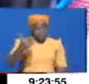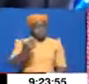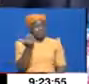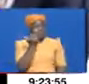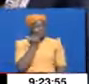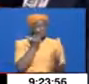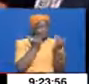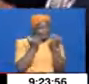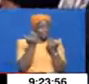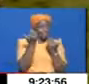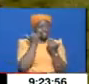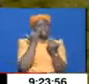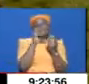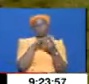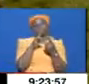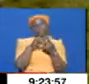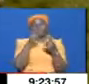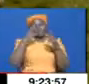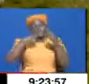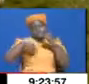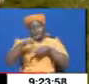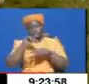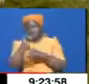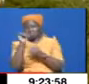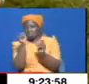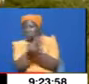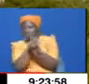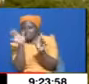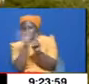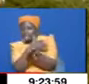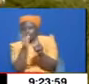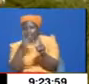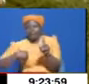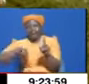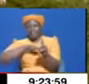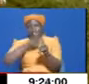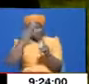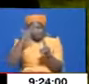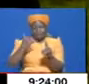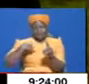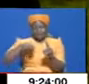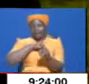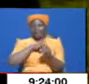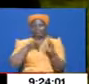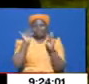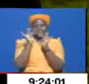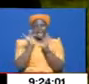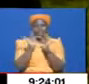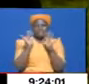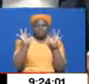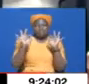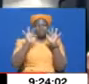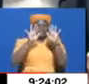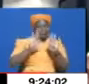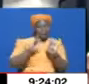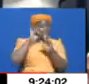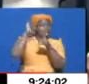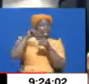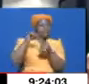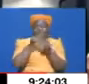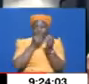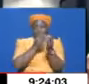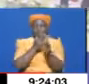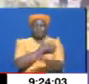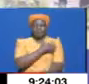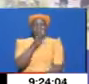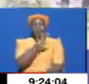view. The Huwezi Tucheza Tuko Cyber Smart campaign seeks to inform and empower children and the youth with